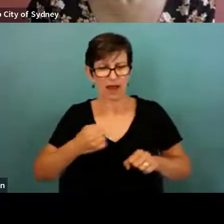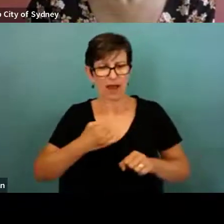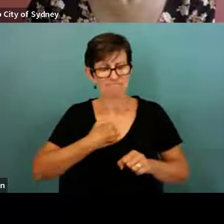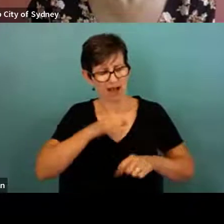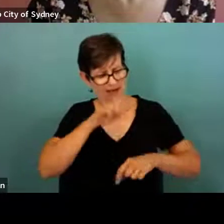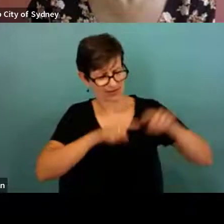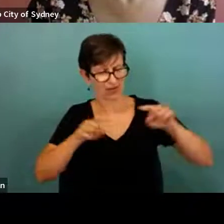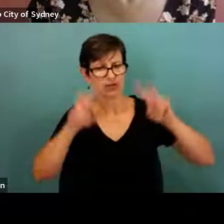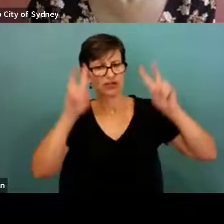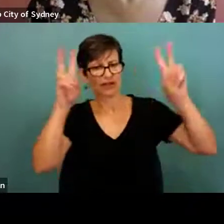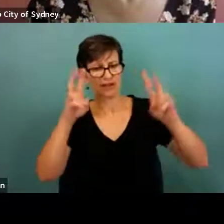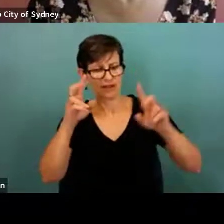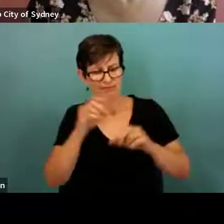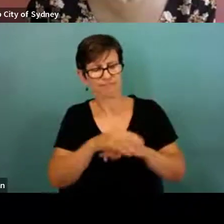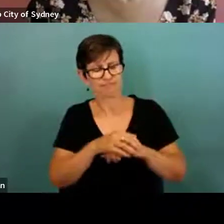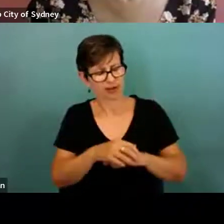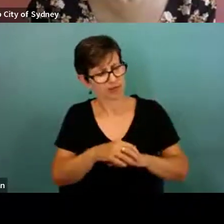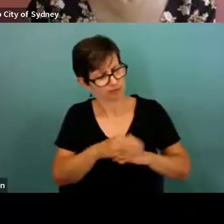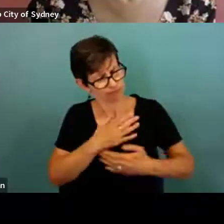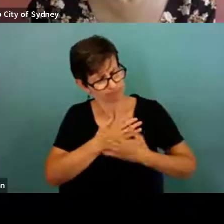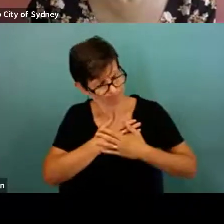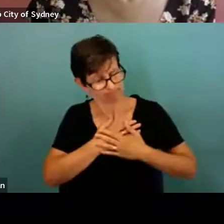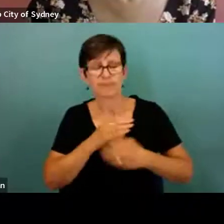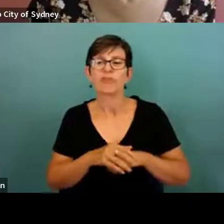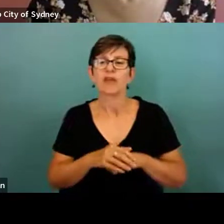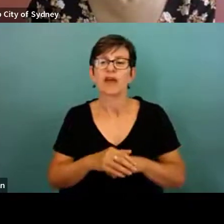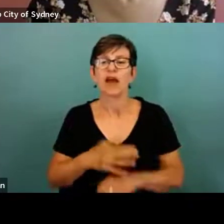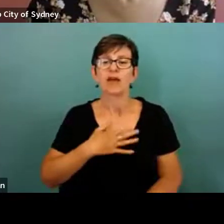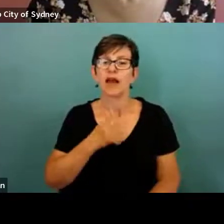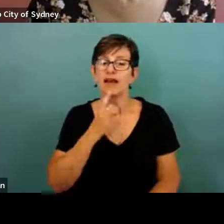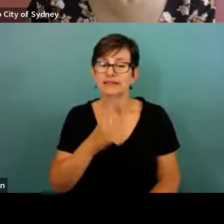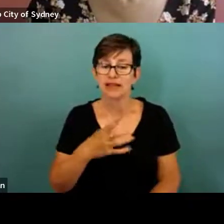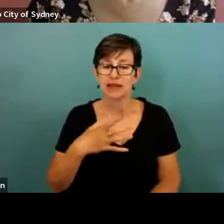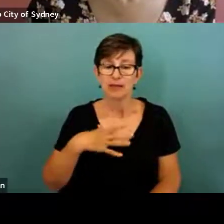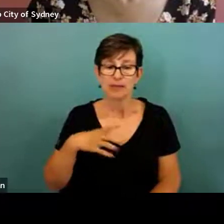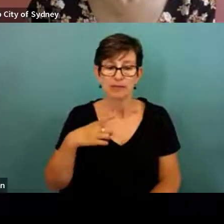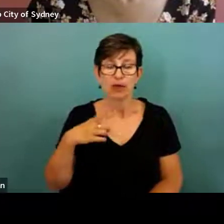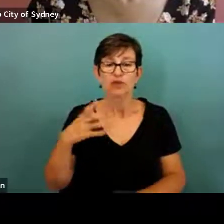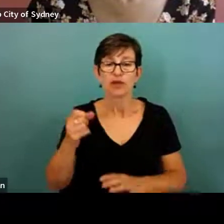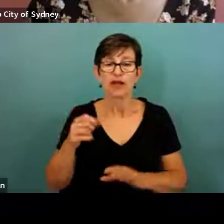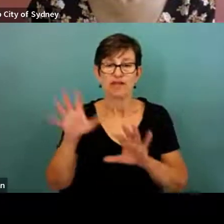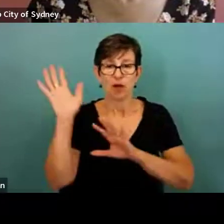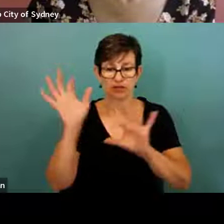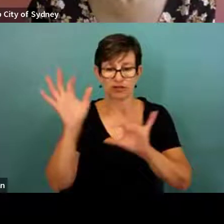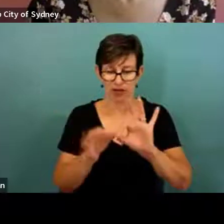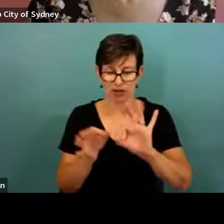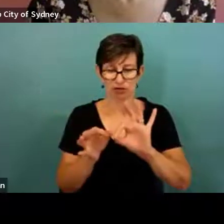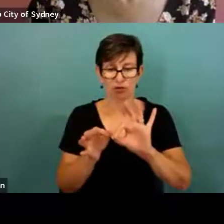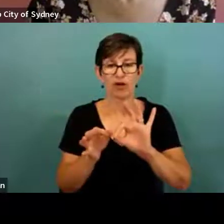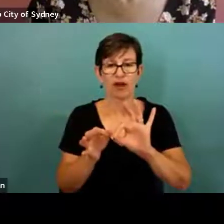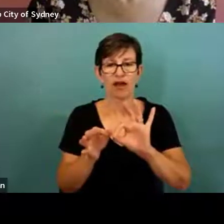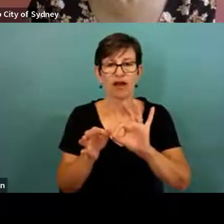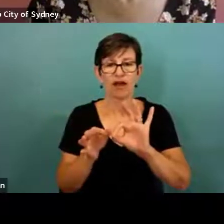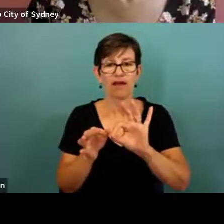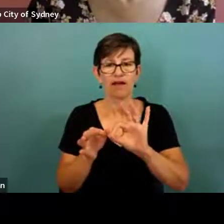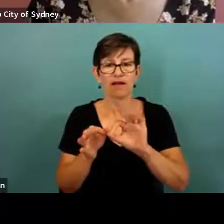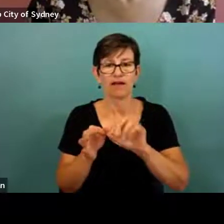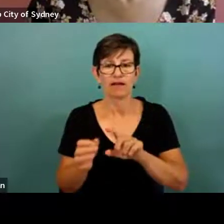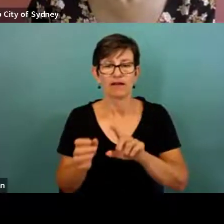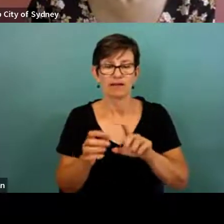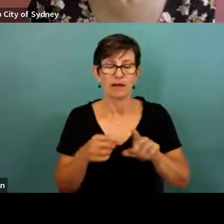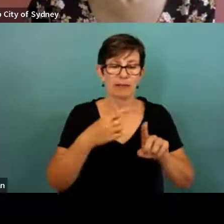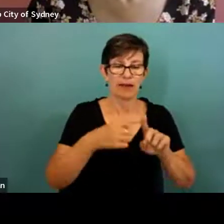theme. But I want to take this opportunity to point out that by having Auslan interpretation alongside online